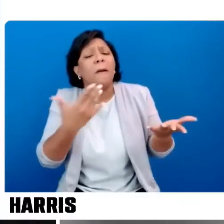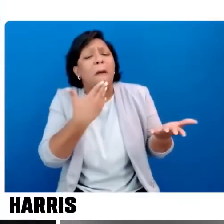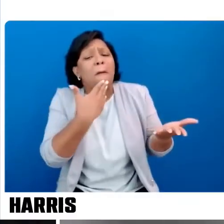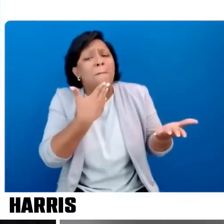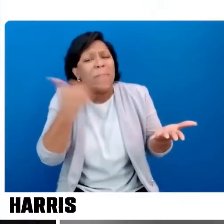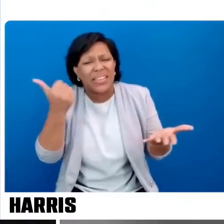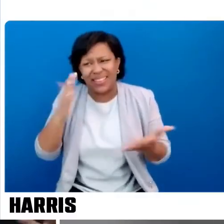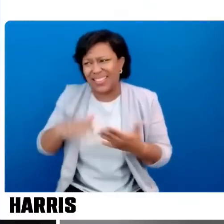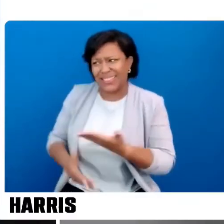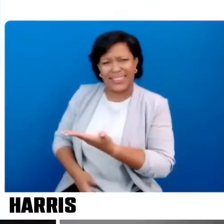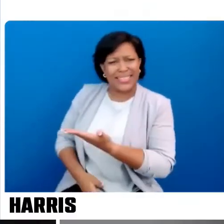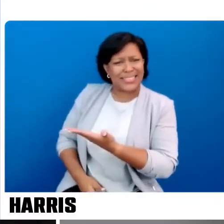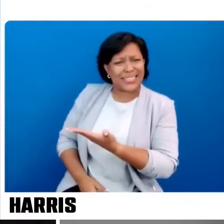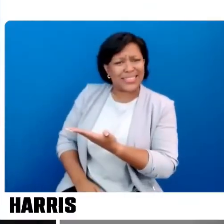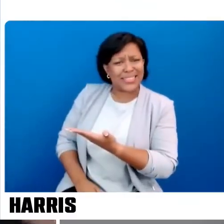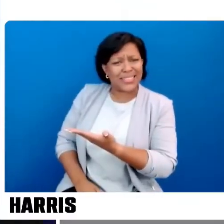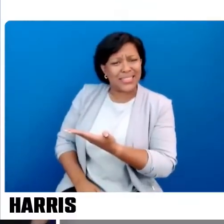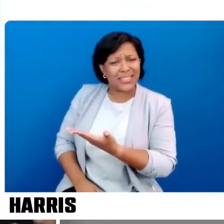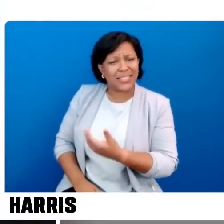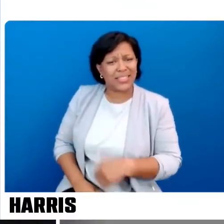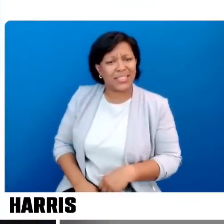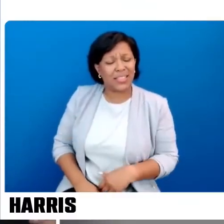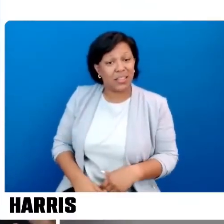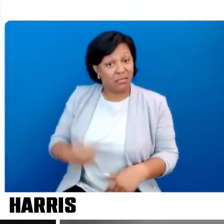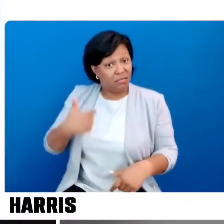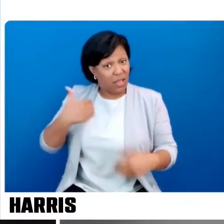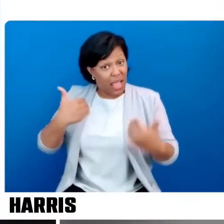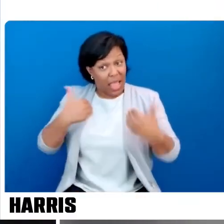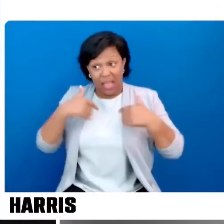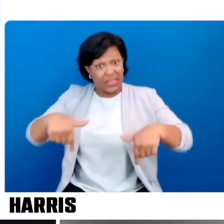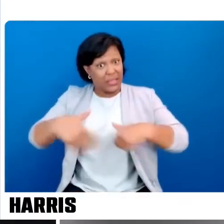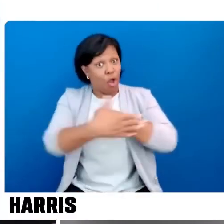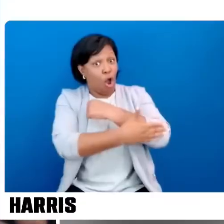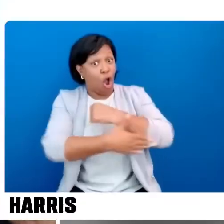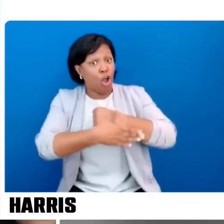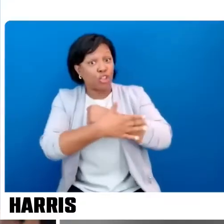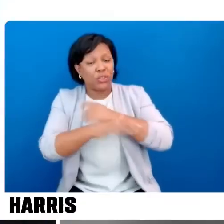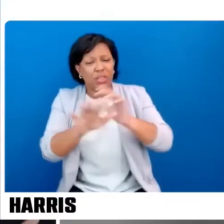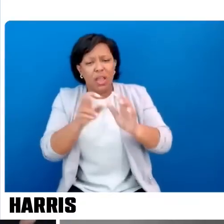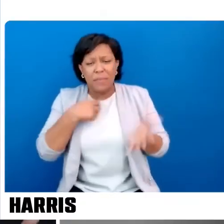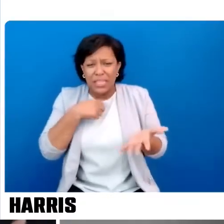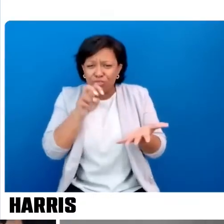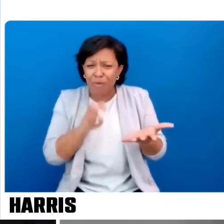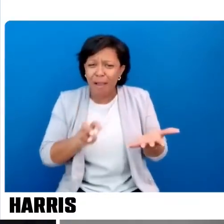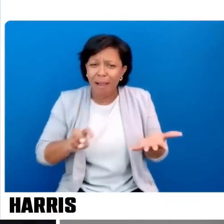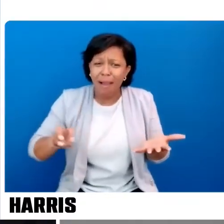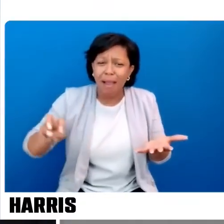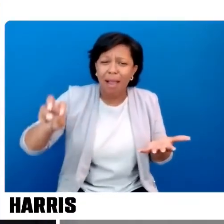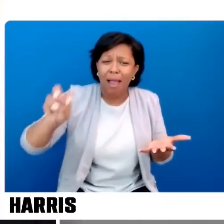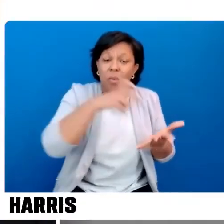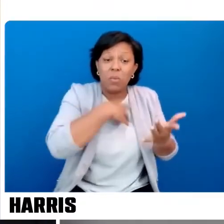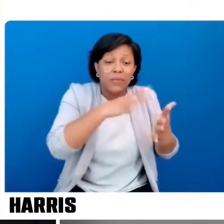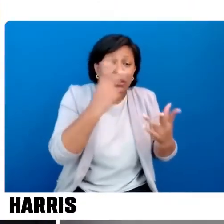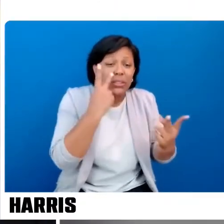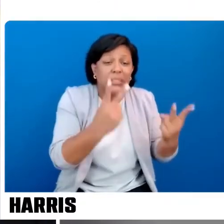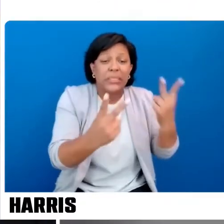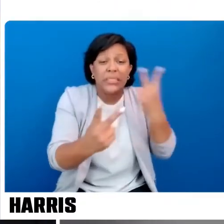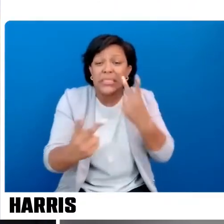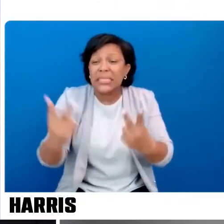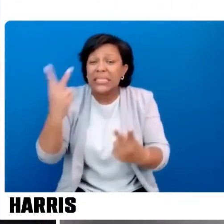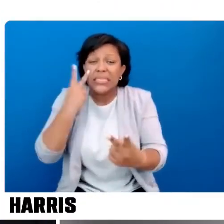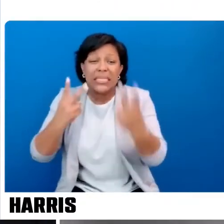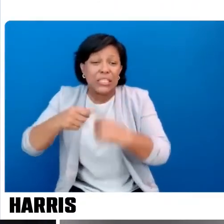each other a friend. We see in each other a neighbor. We don't want a leader who is